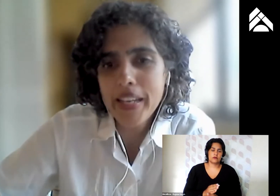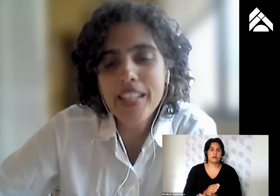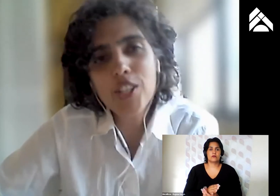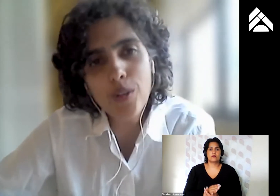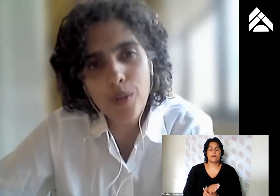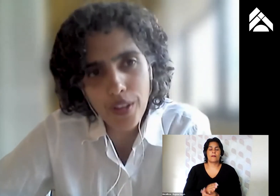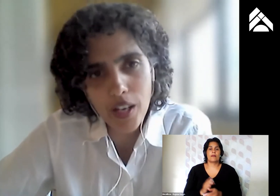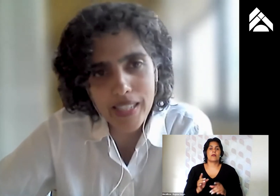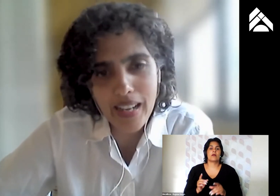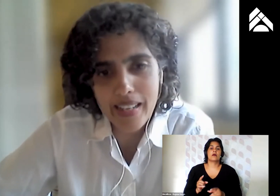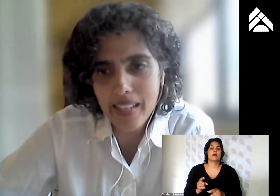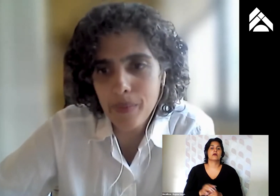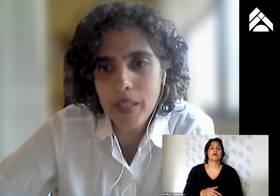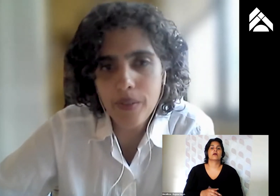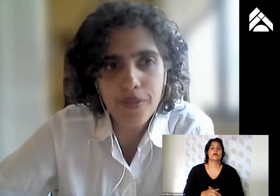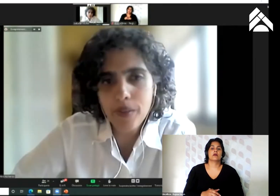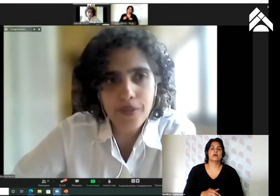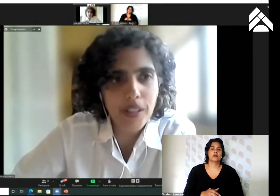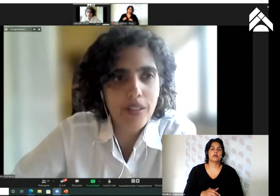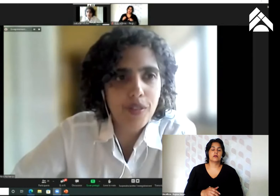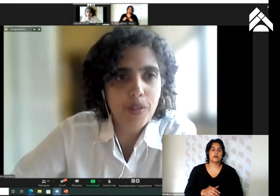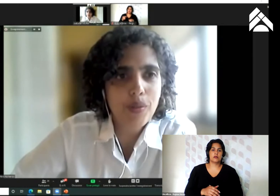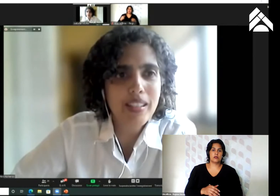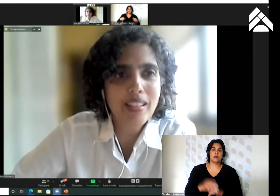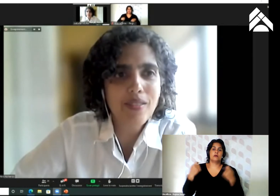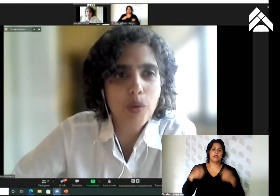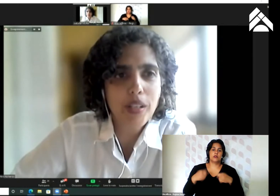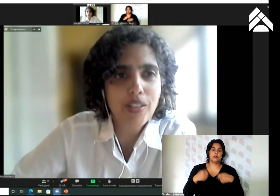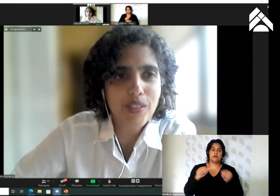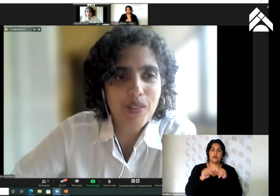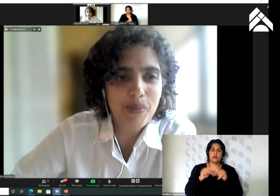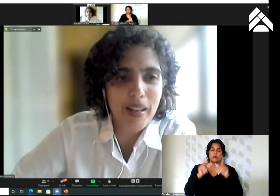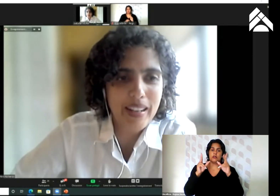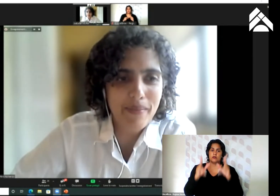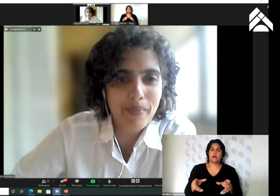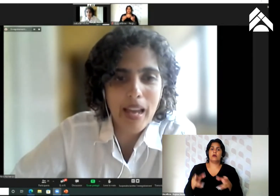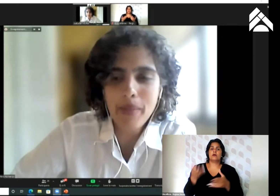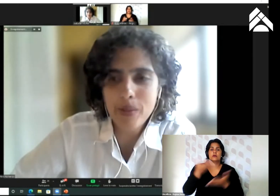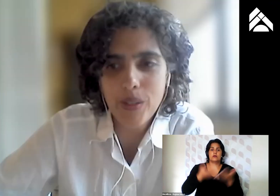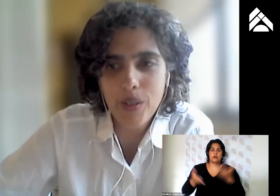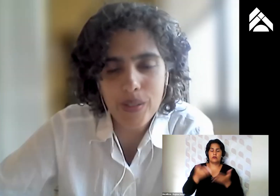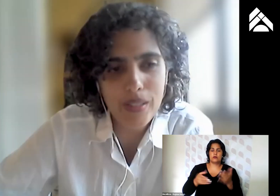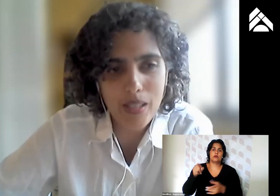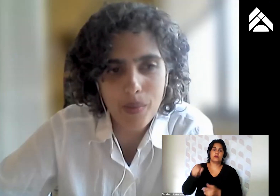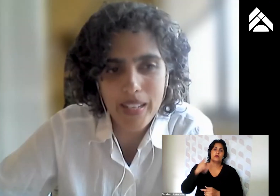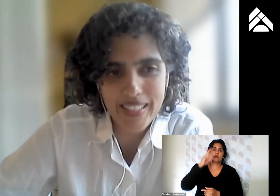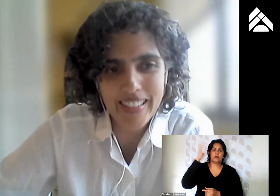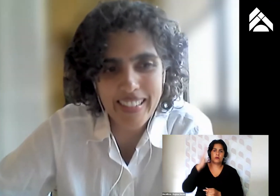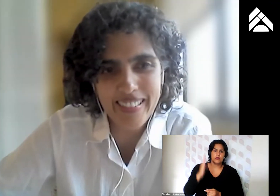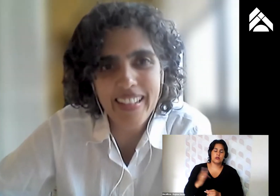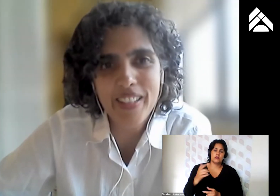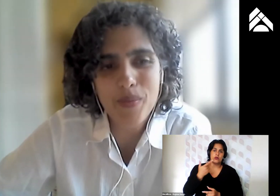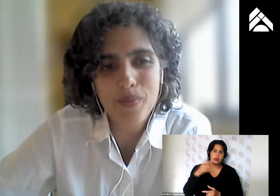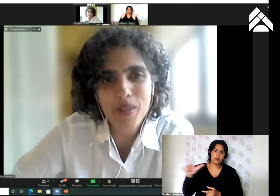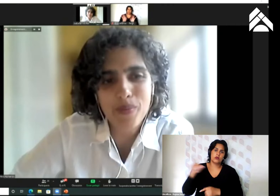These are my initial thoughts. I can speak further if you wish to. I'm happy to answer also some